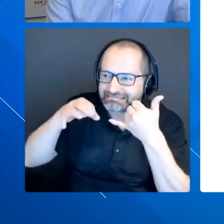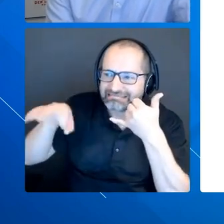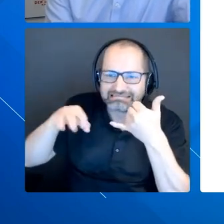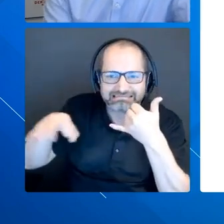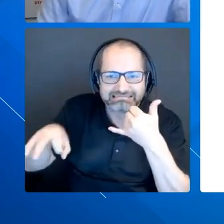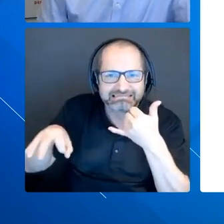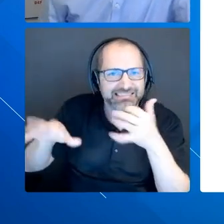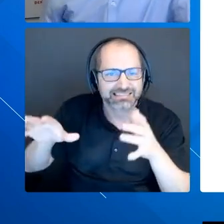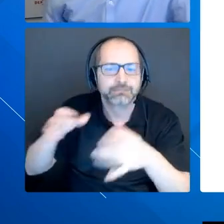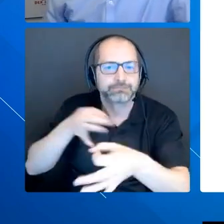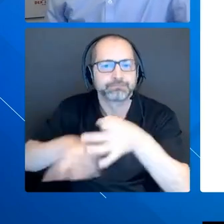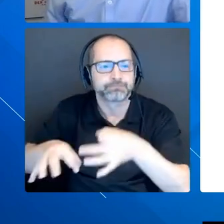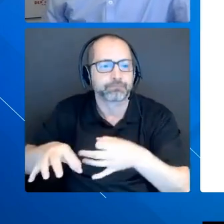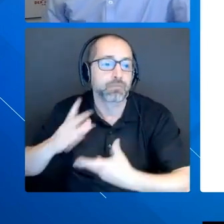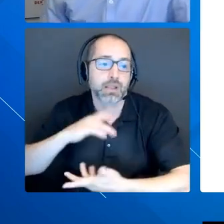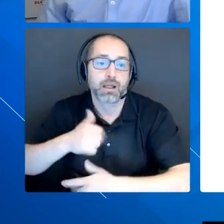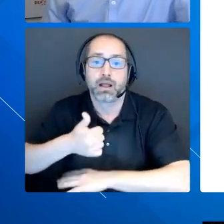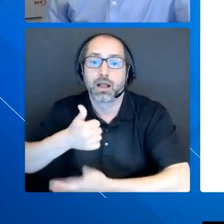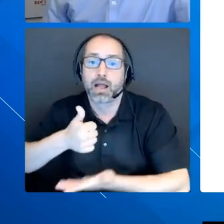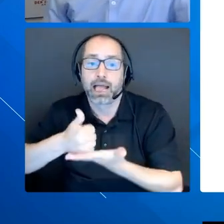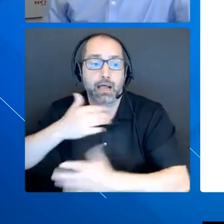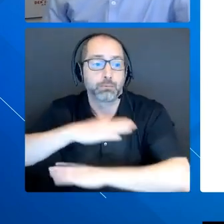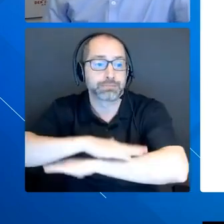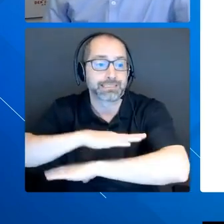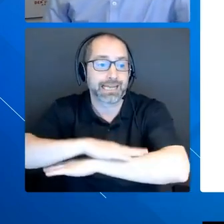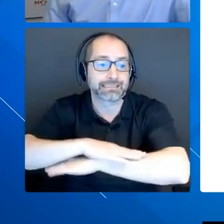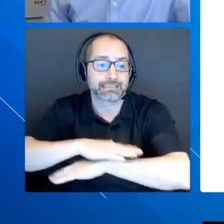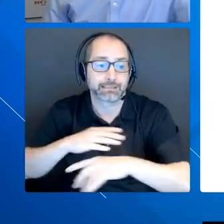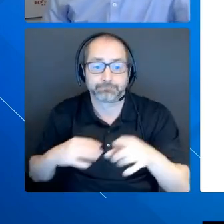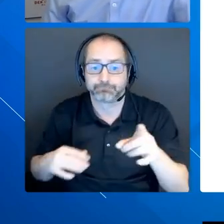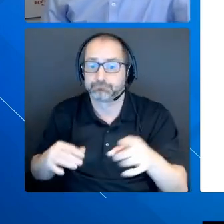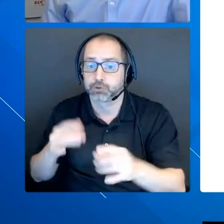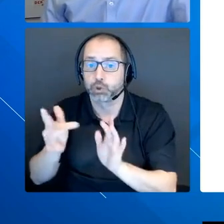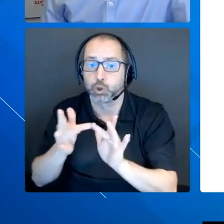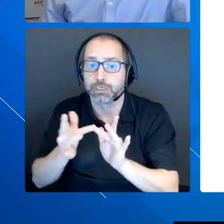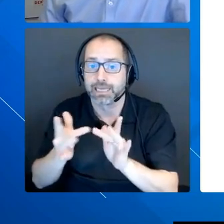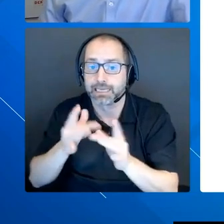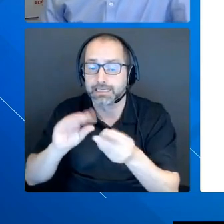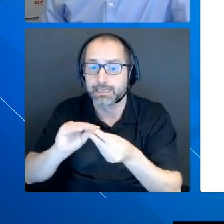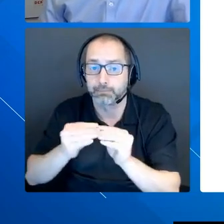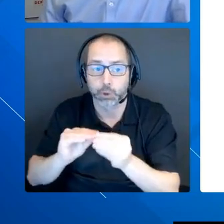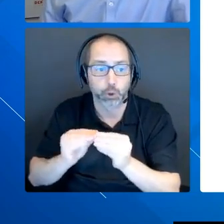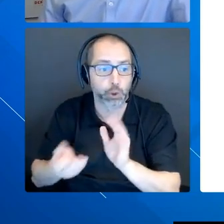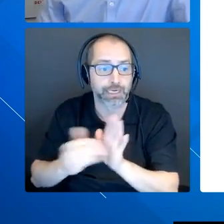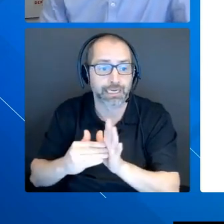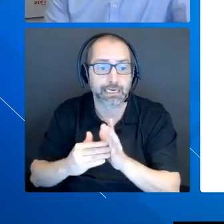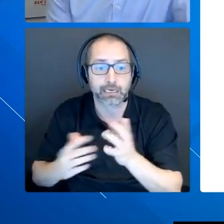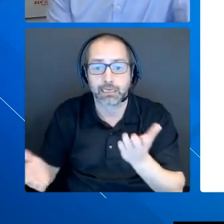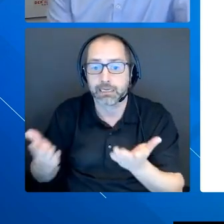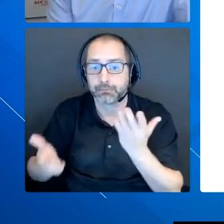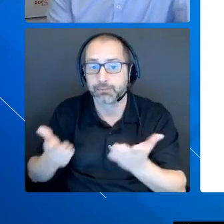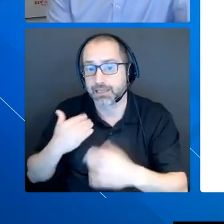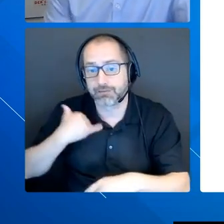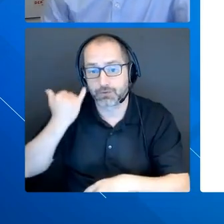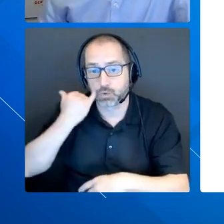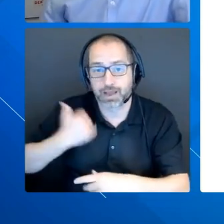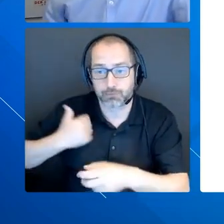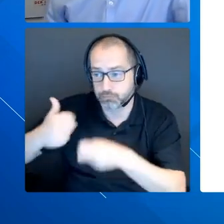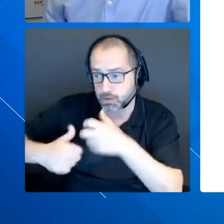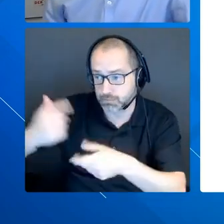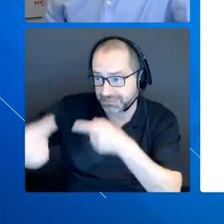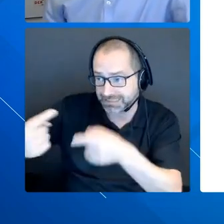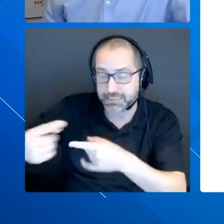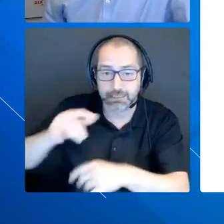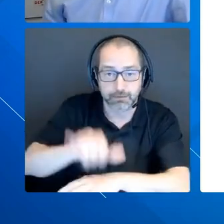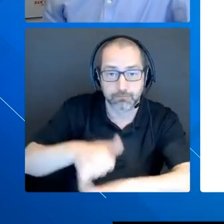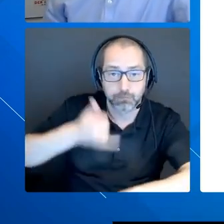Help desk. Here's our help desk contact number again. You have a problem, pick up the phone, give us a call. What if somebody